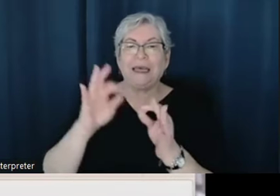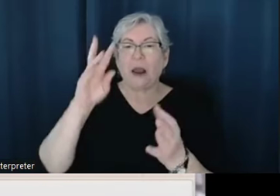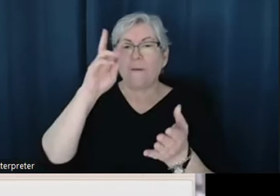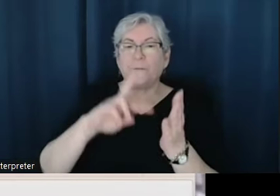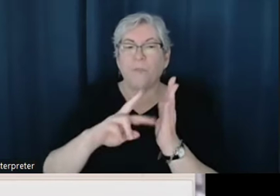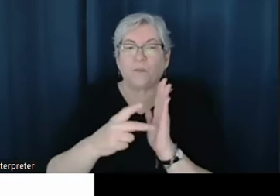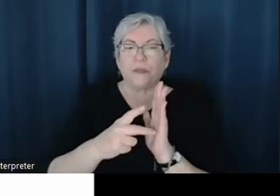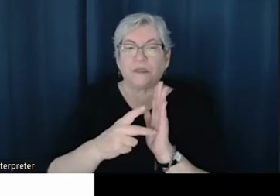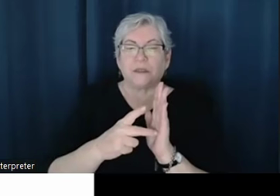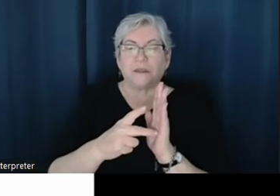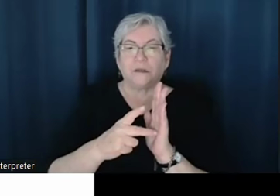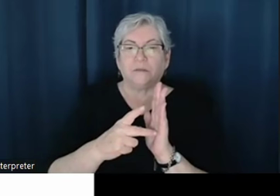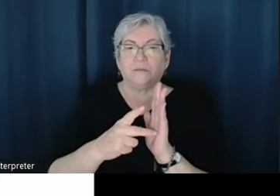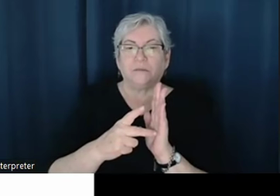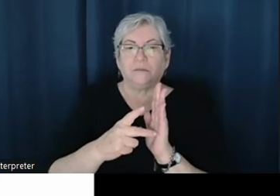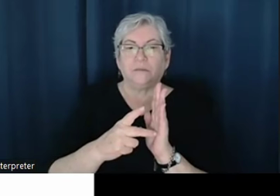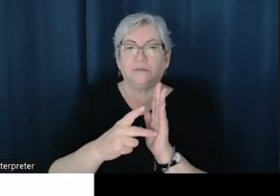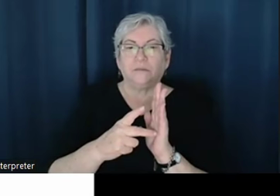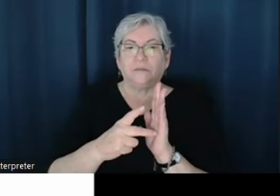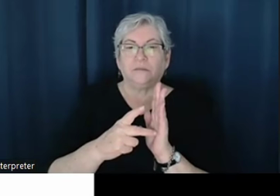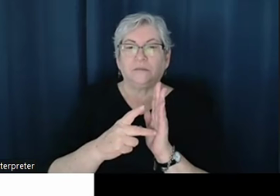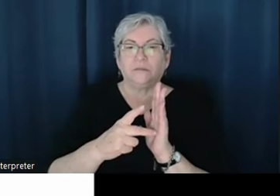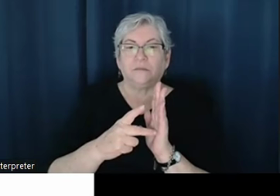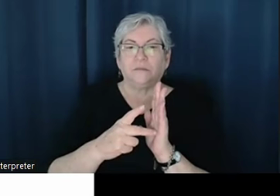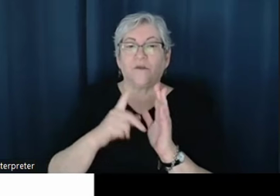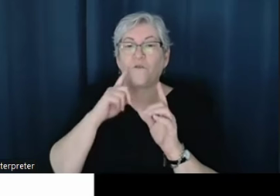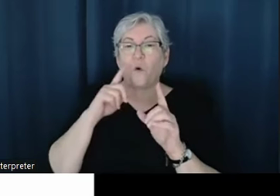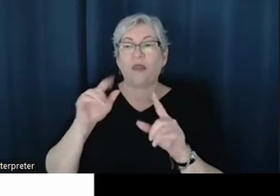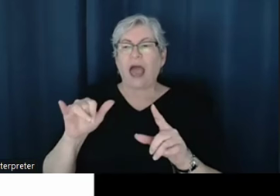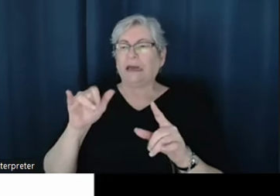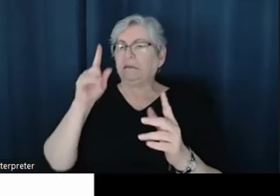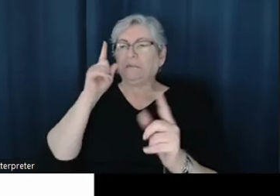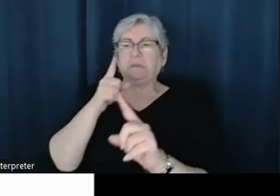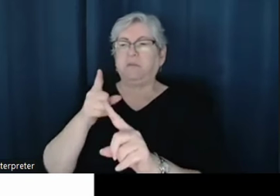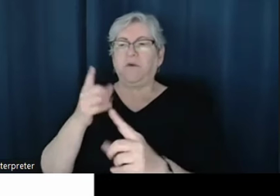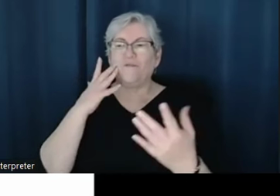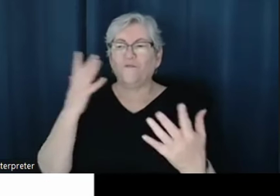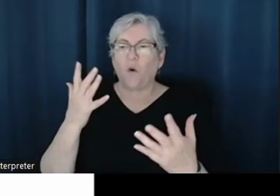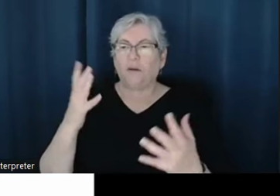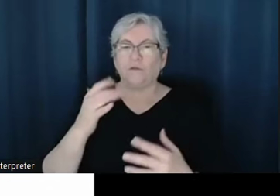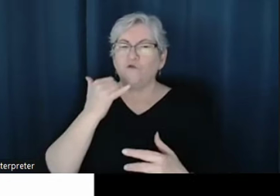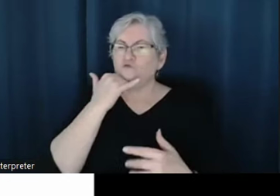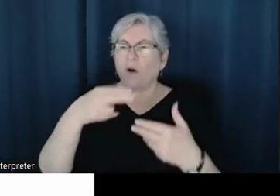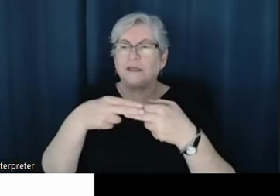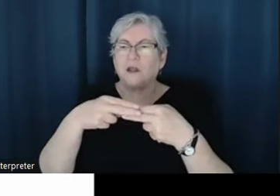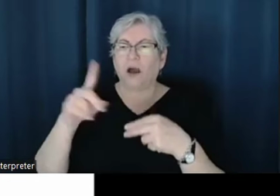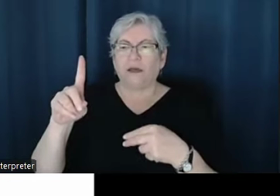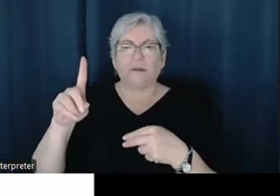of WIOA Nope. There you